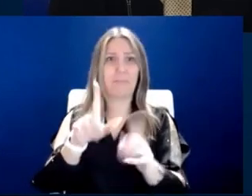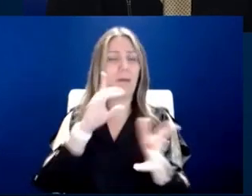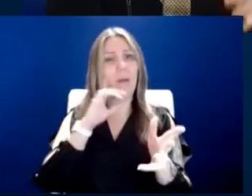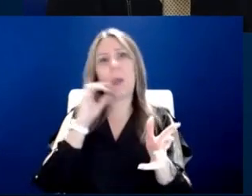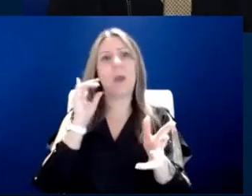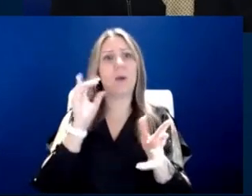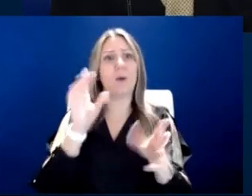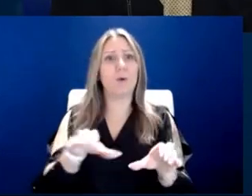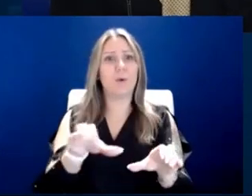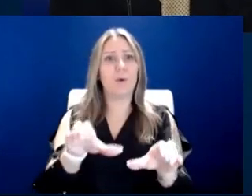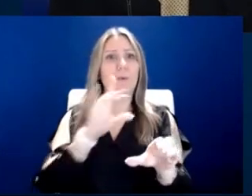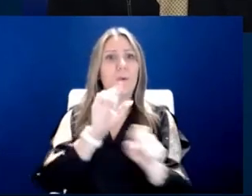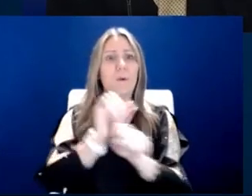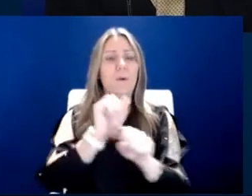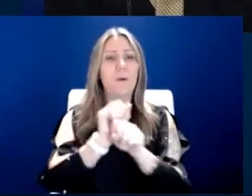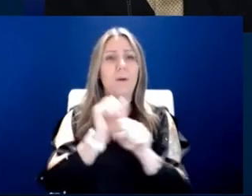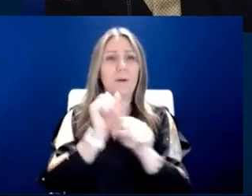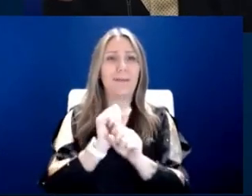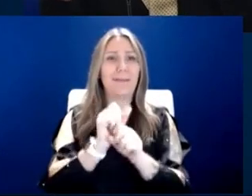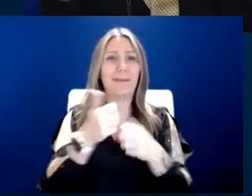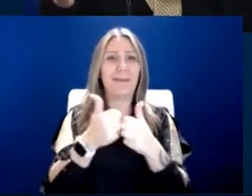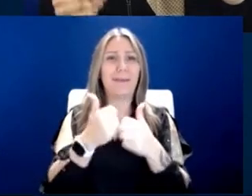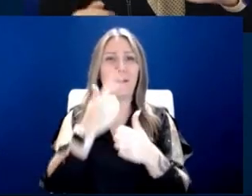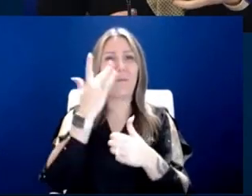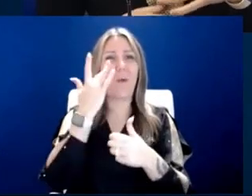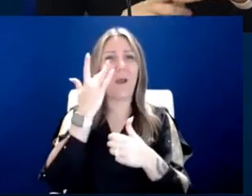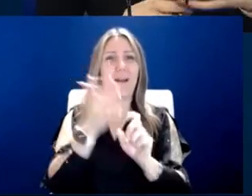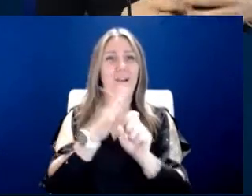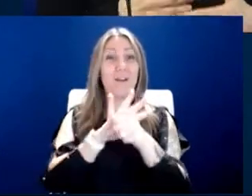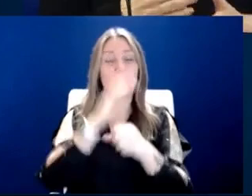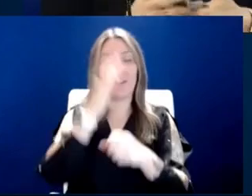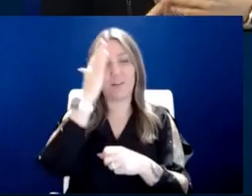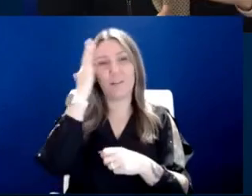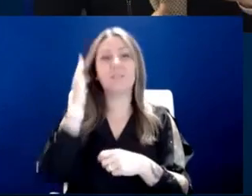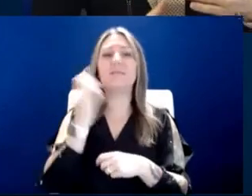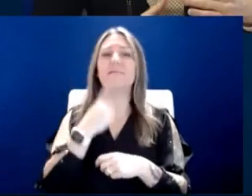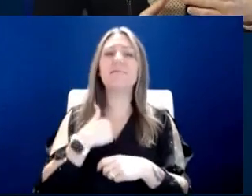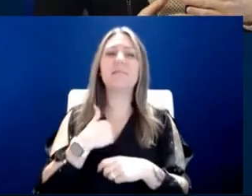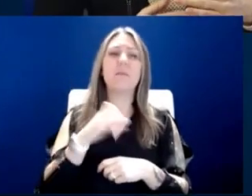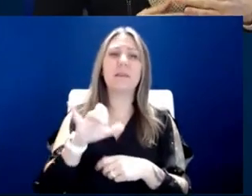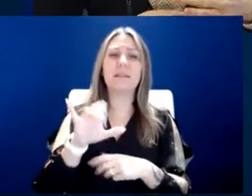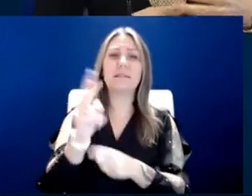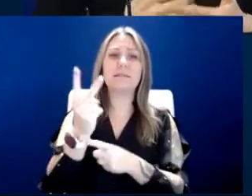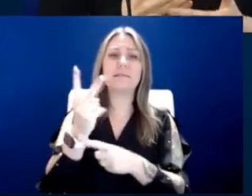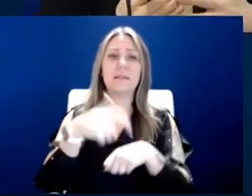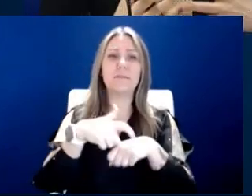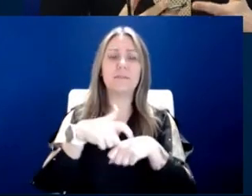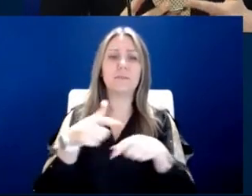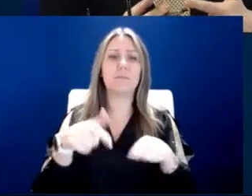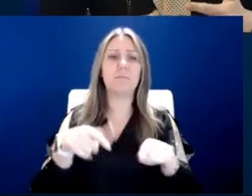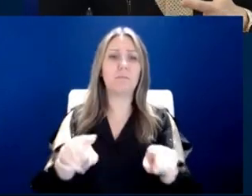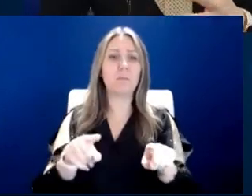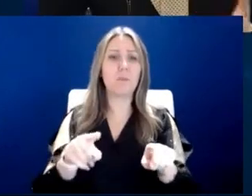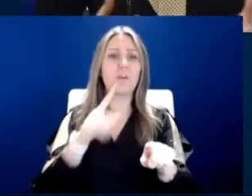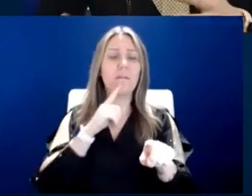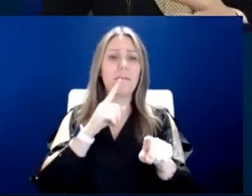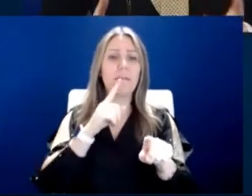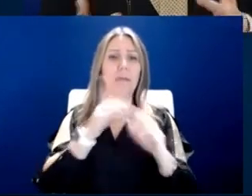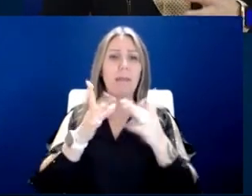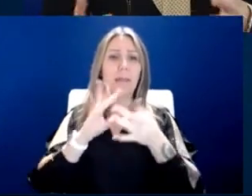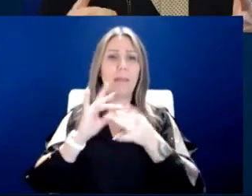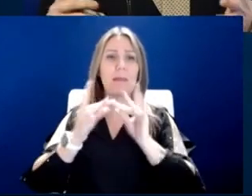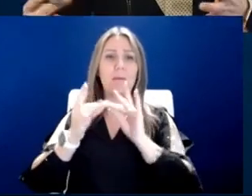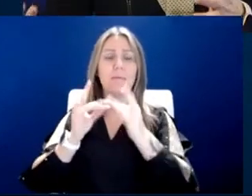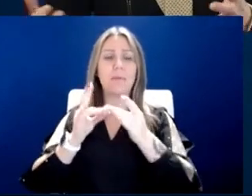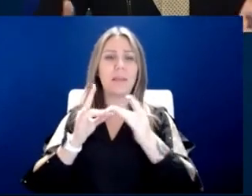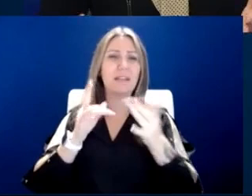me, if you can, describe what, this is our second time going through the Olympics during this pandemic. Describe the difference